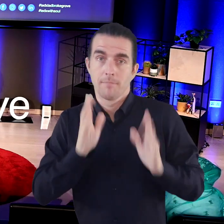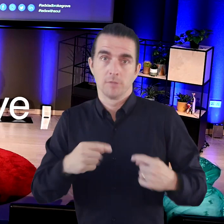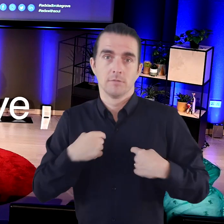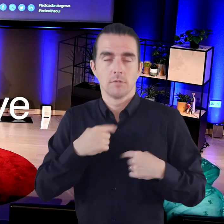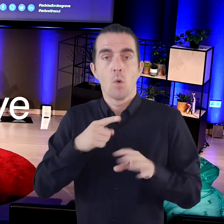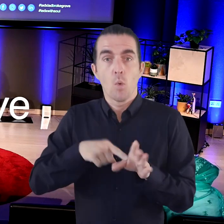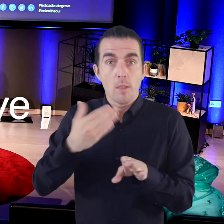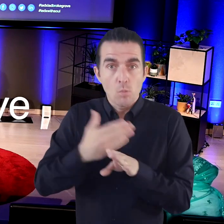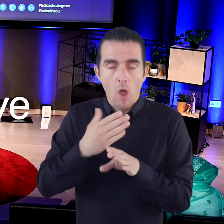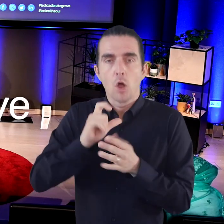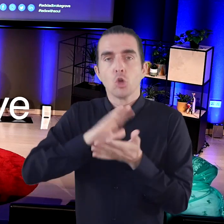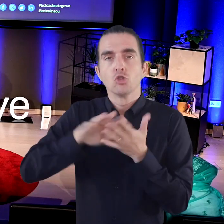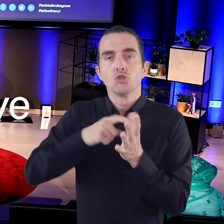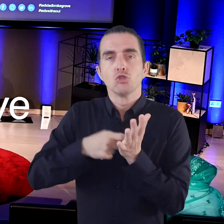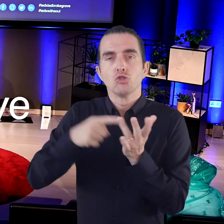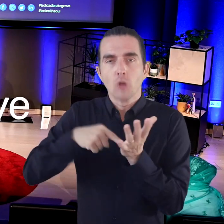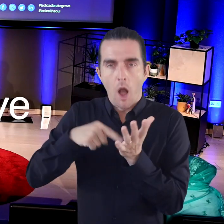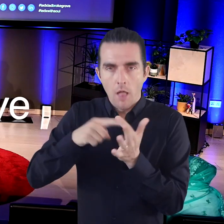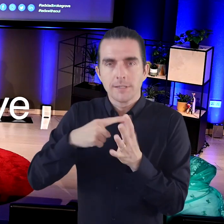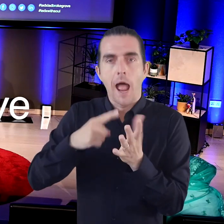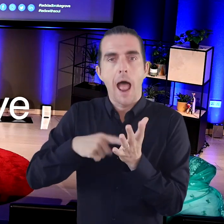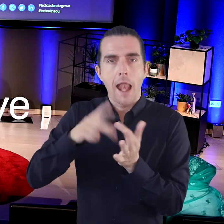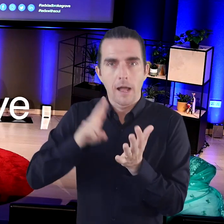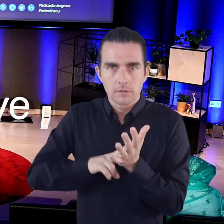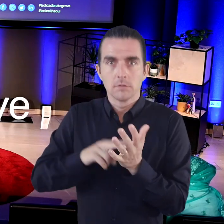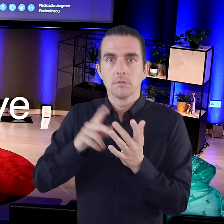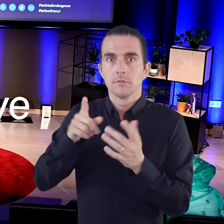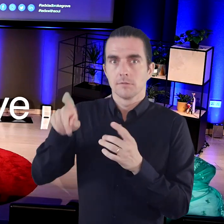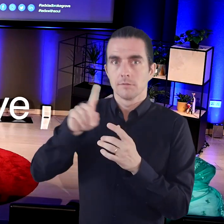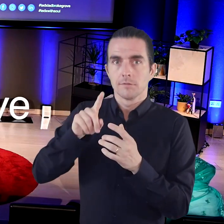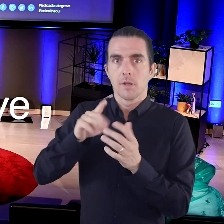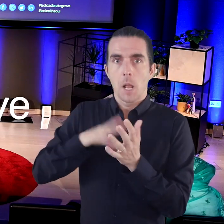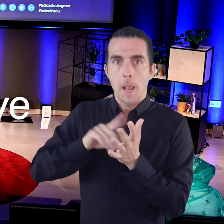Alan, the magic behind Lancaster, Mick,